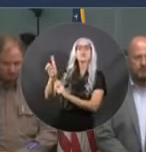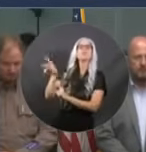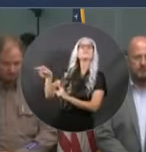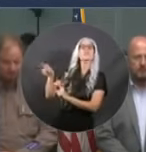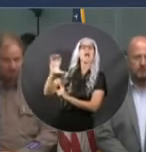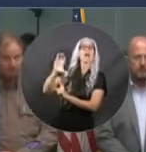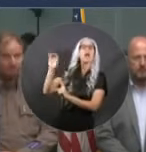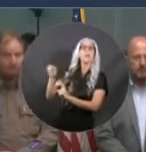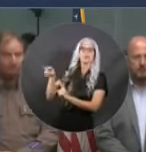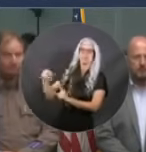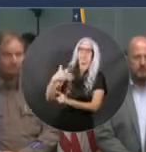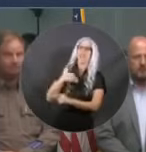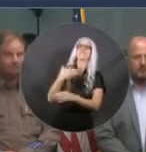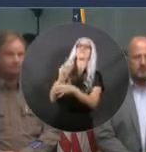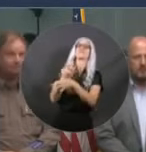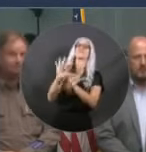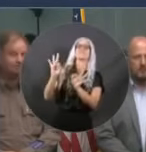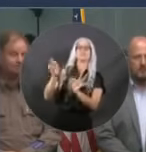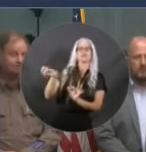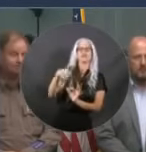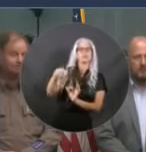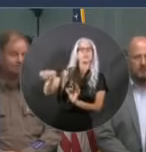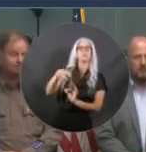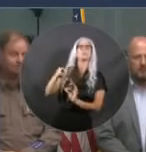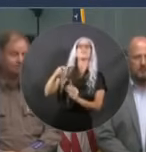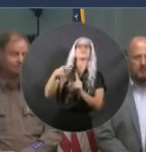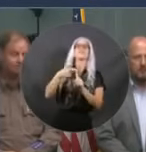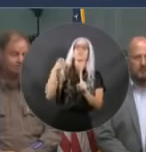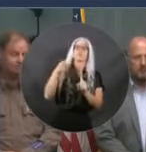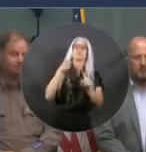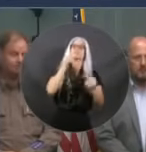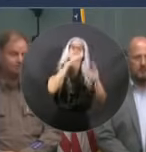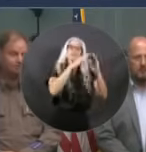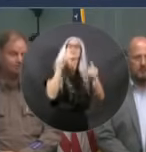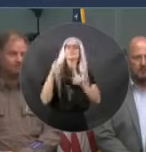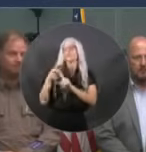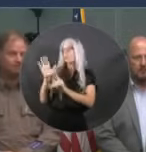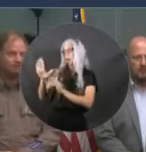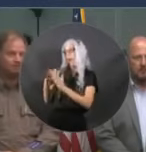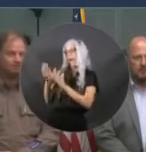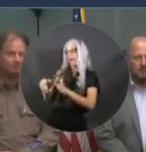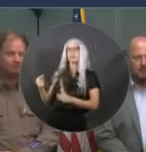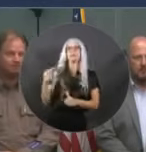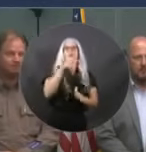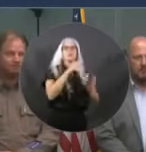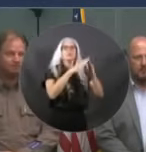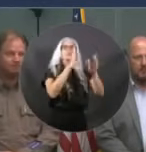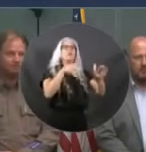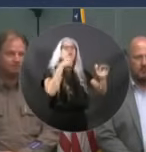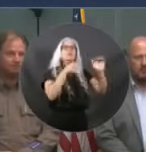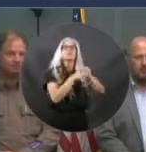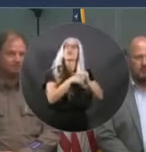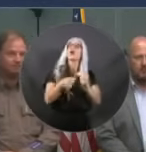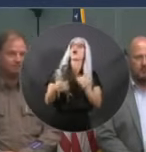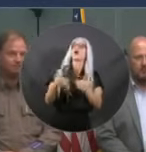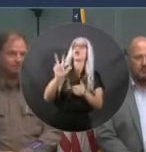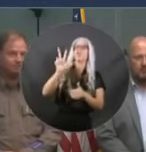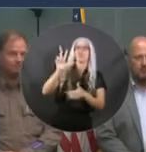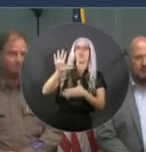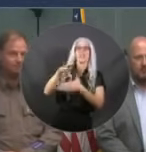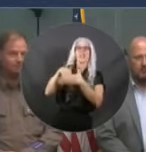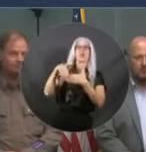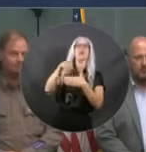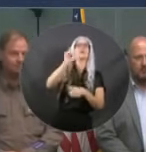from evacuation shelters with a value up to $35. You can use the code IDALIARELIEF to